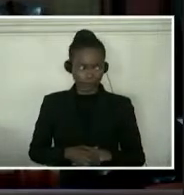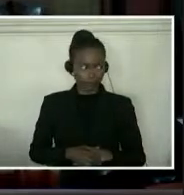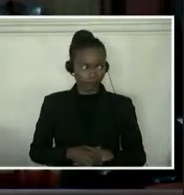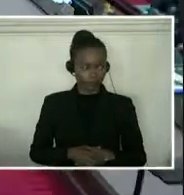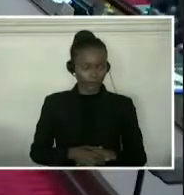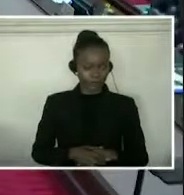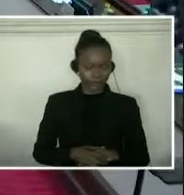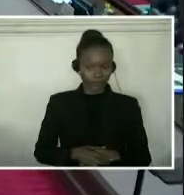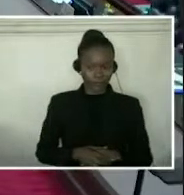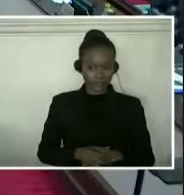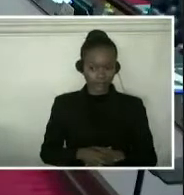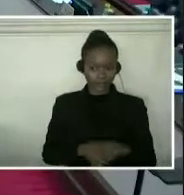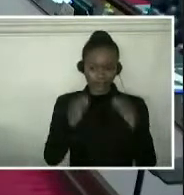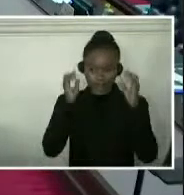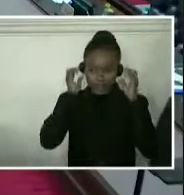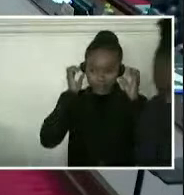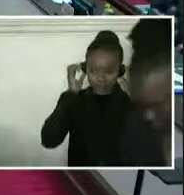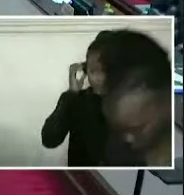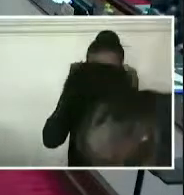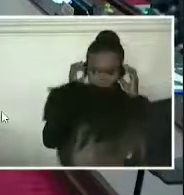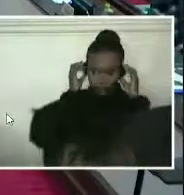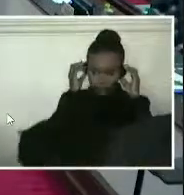thank you officer